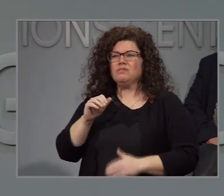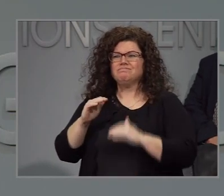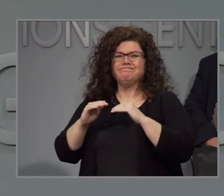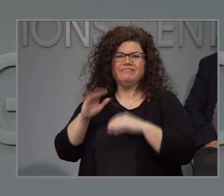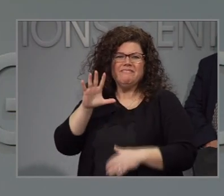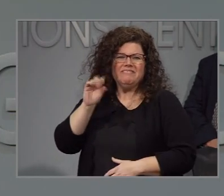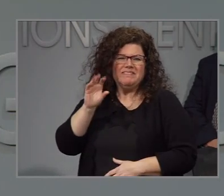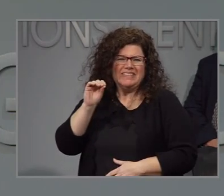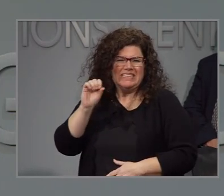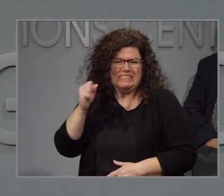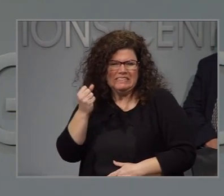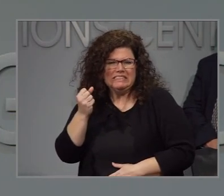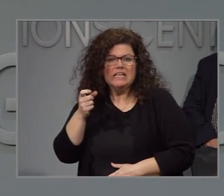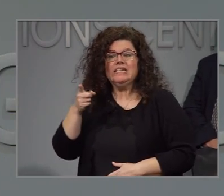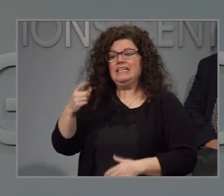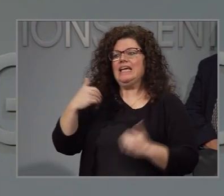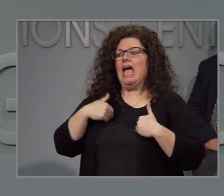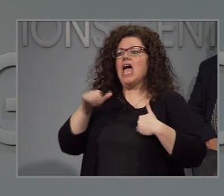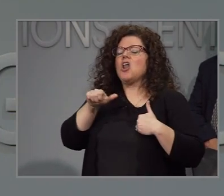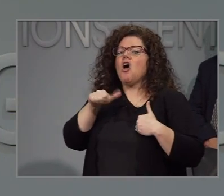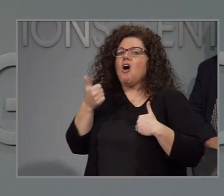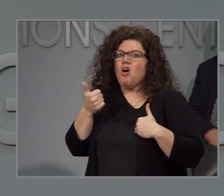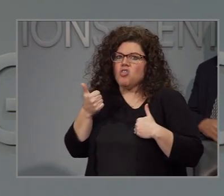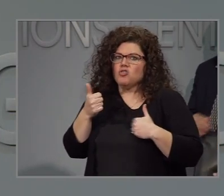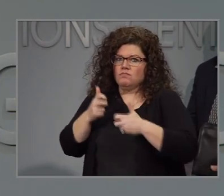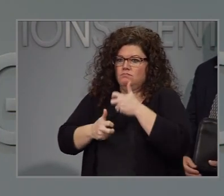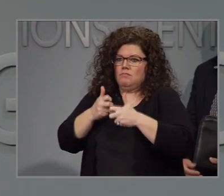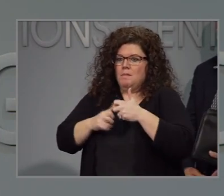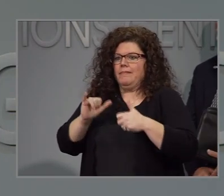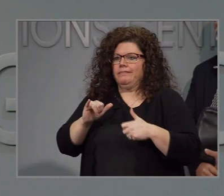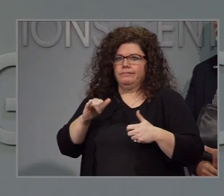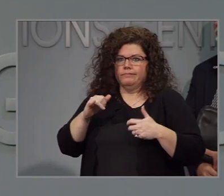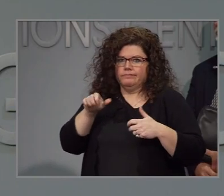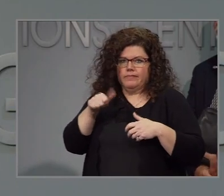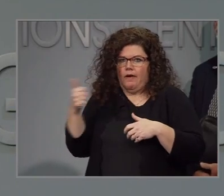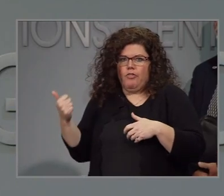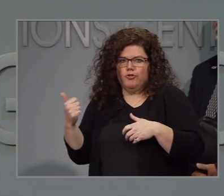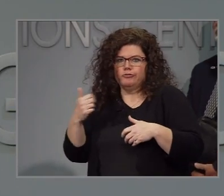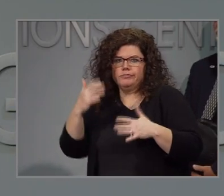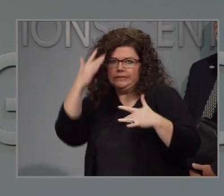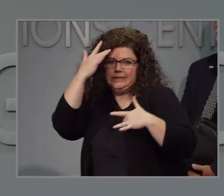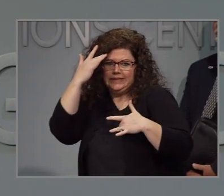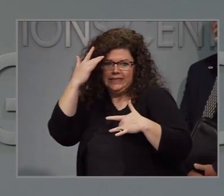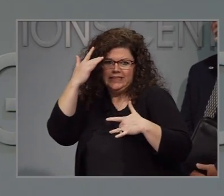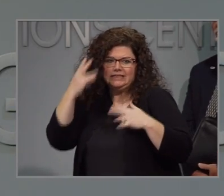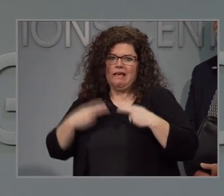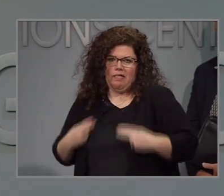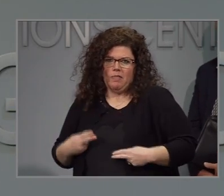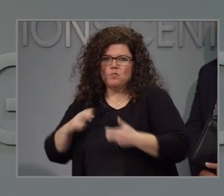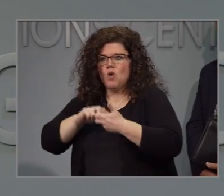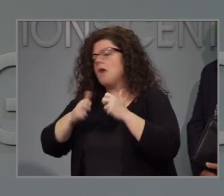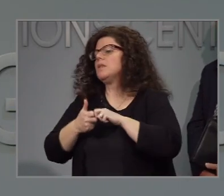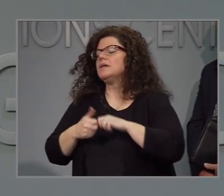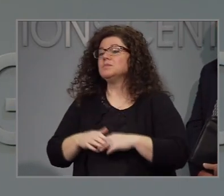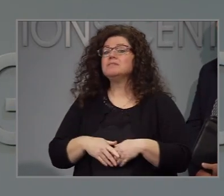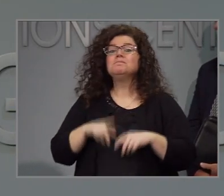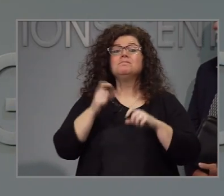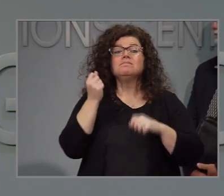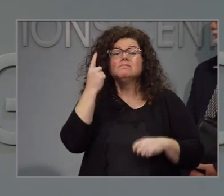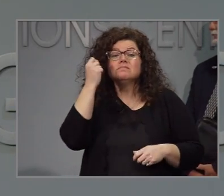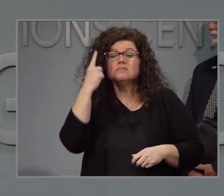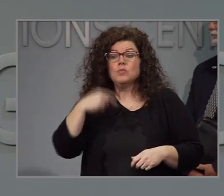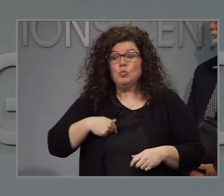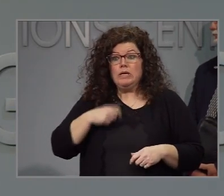underlying health conditions. Given his family's right to privacy and the confidentiality of prison